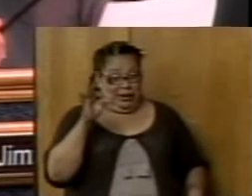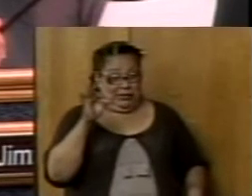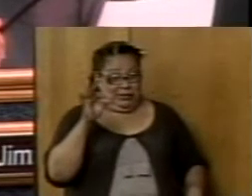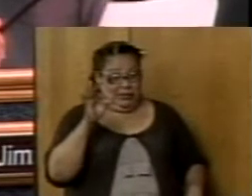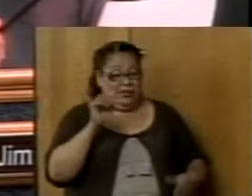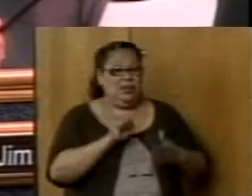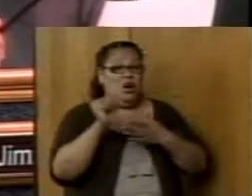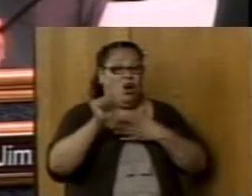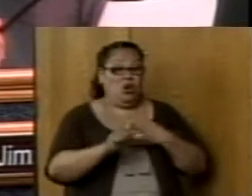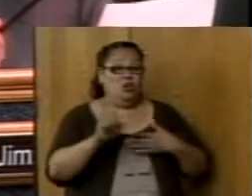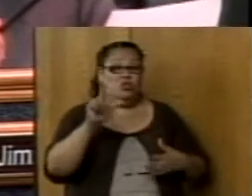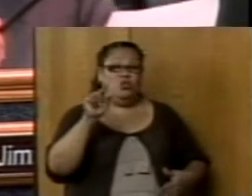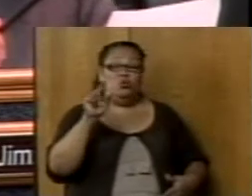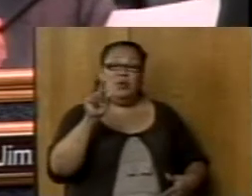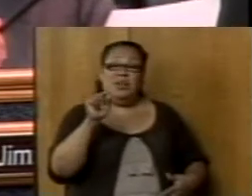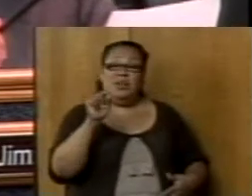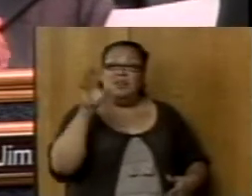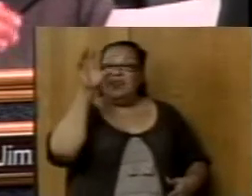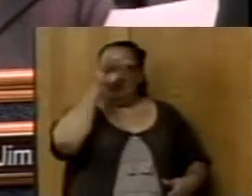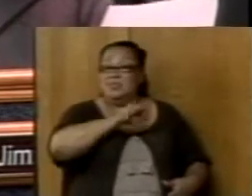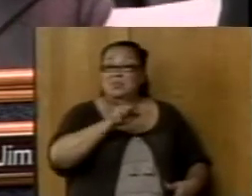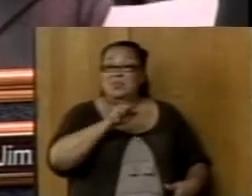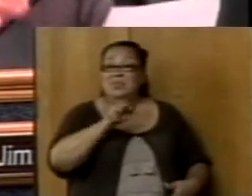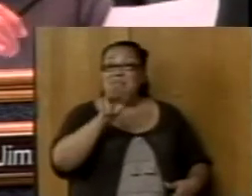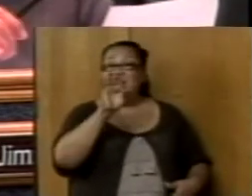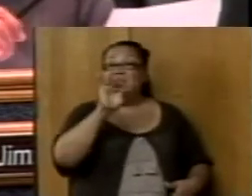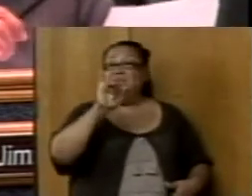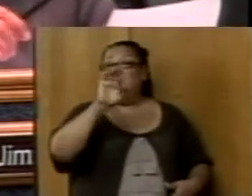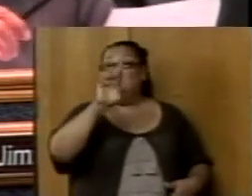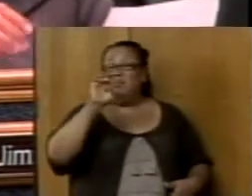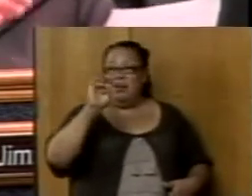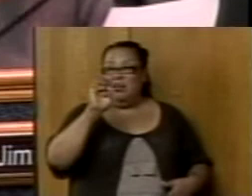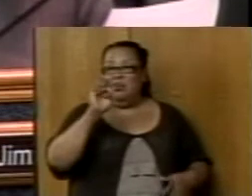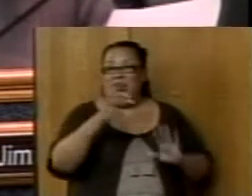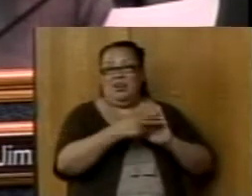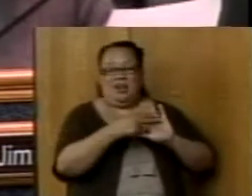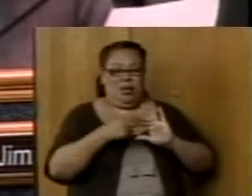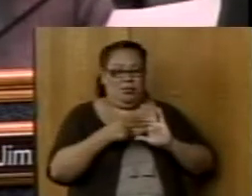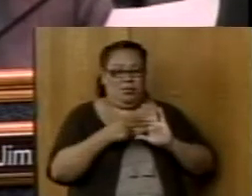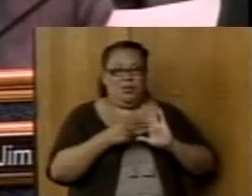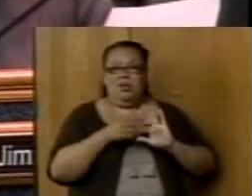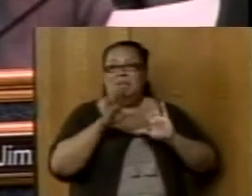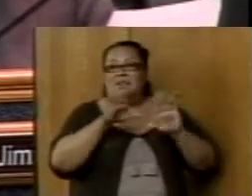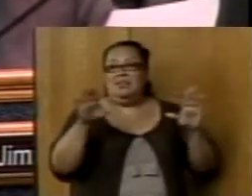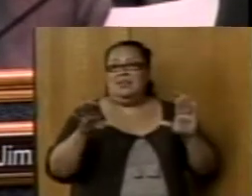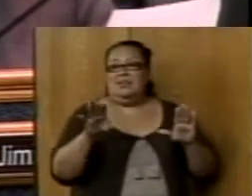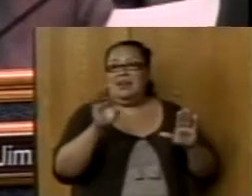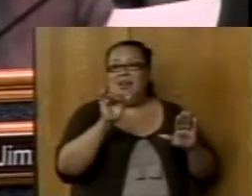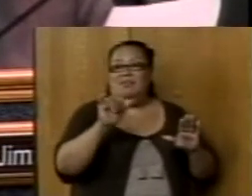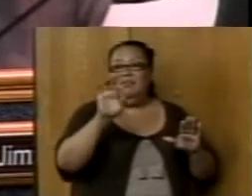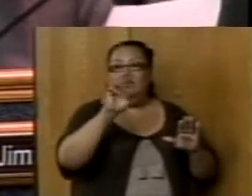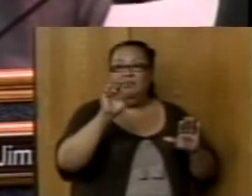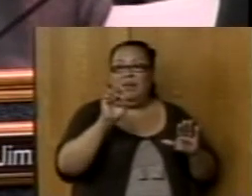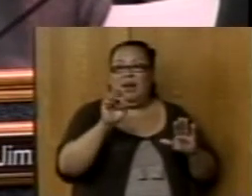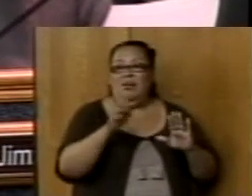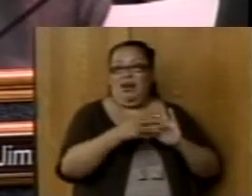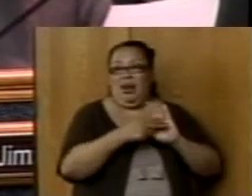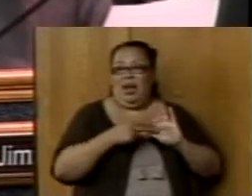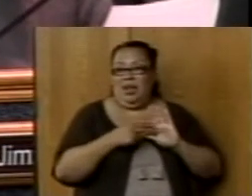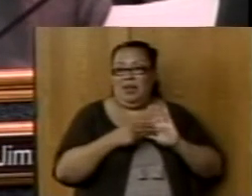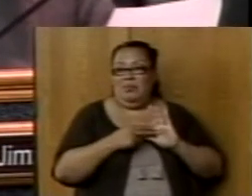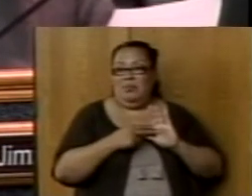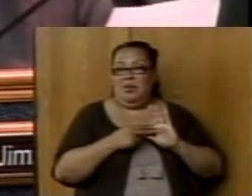by August 20th. It's missing the fire label. The door's there, but for some reason it doesn't have the fire label,